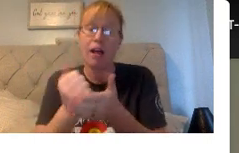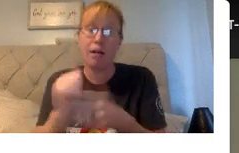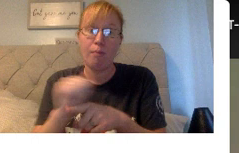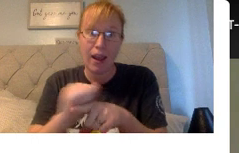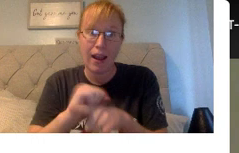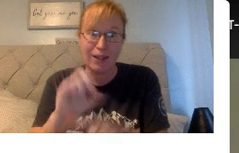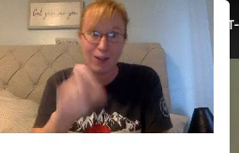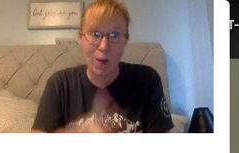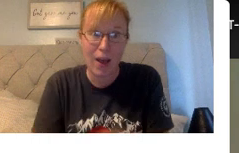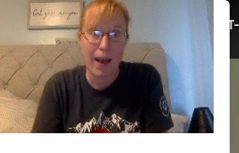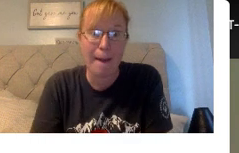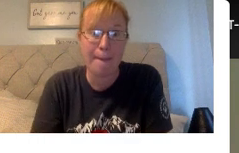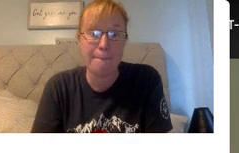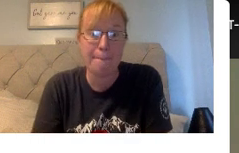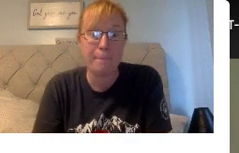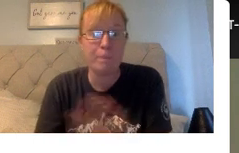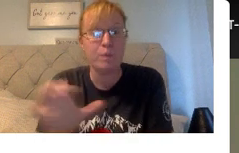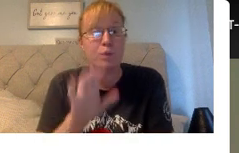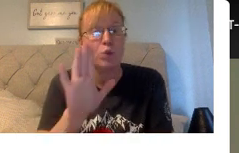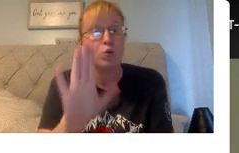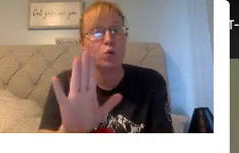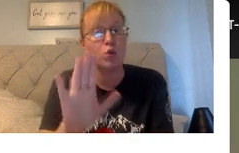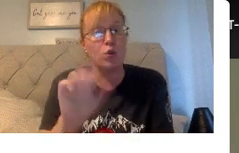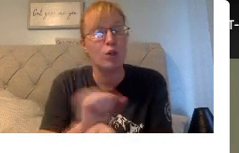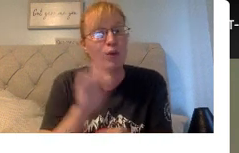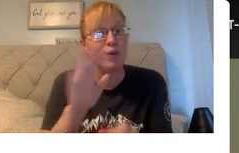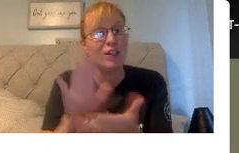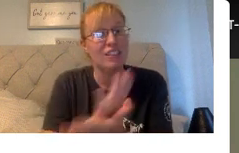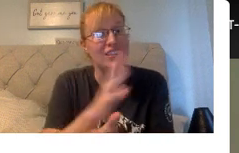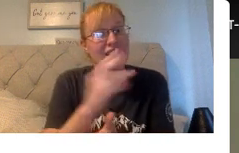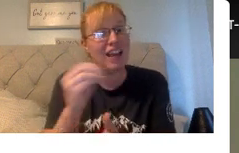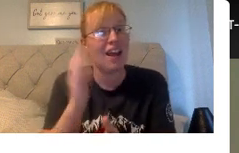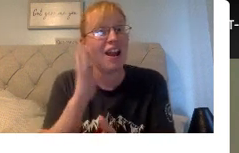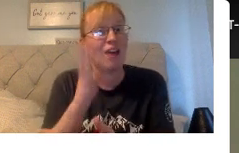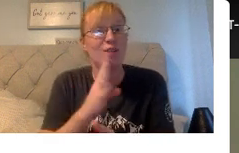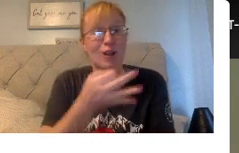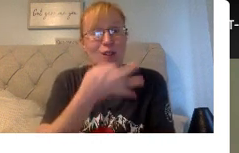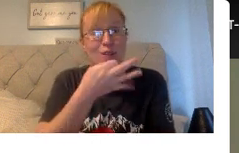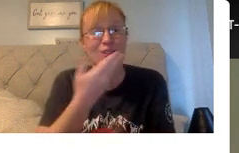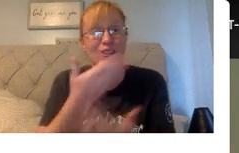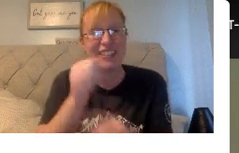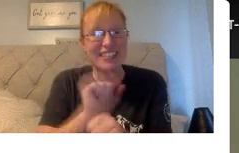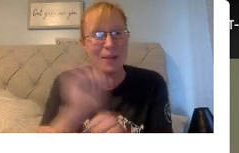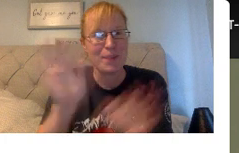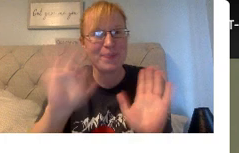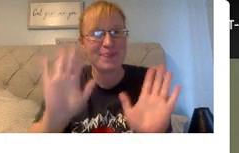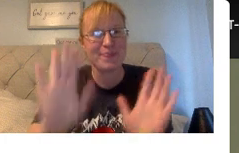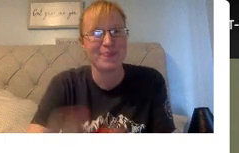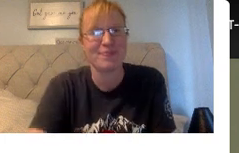okay? Go ahead and do your worksheet, and I'll talk to you soon. Good job, guys.